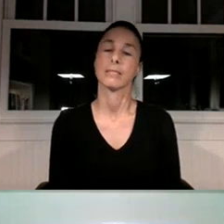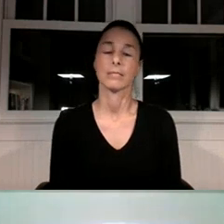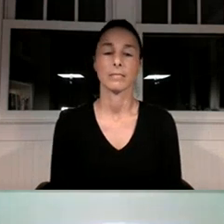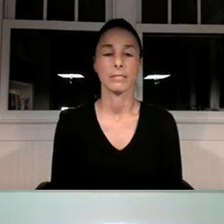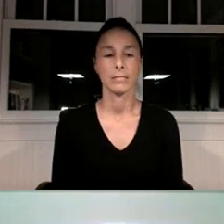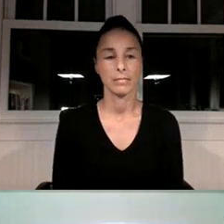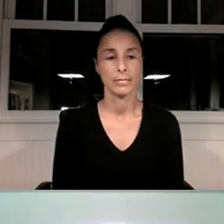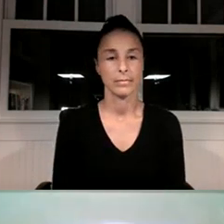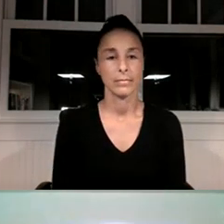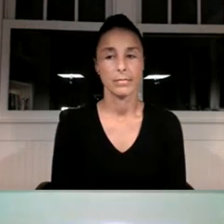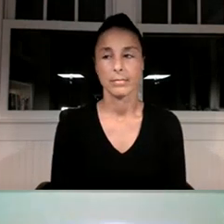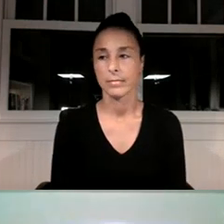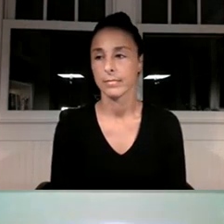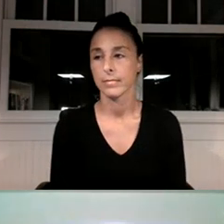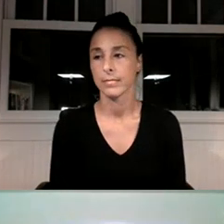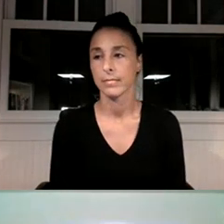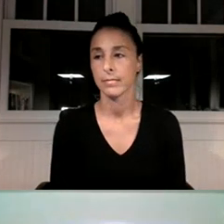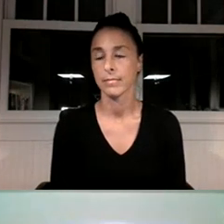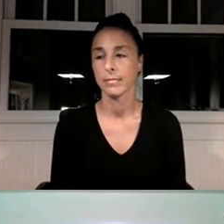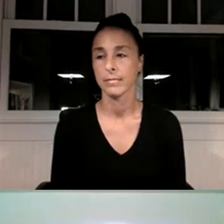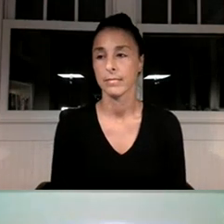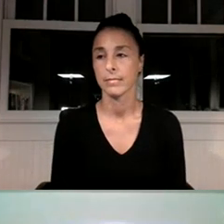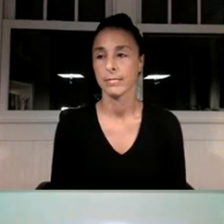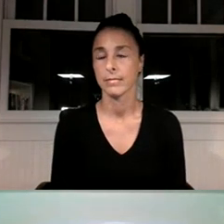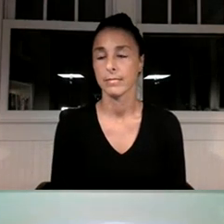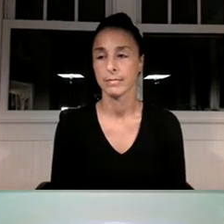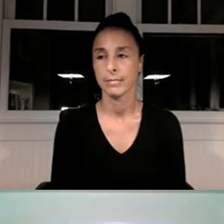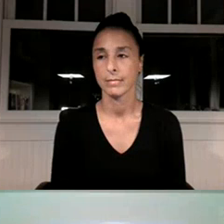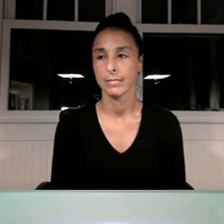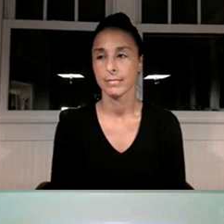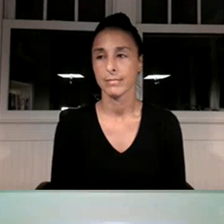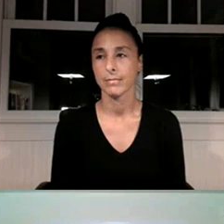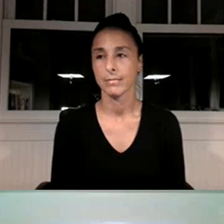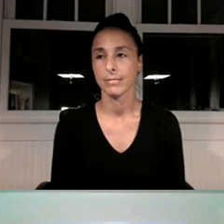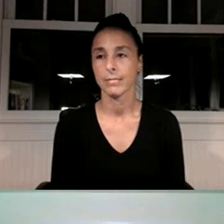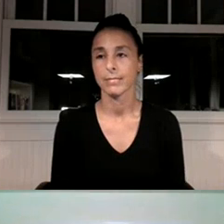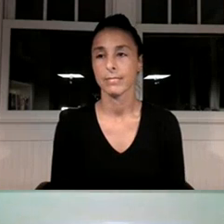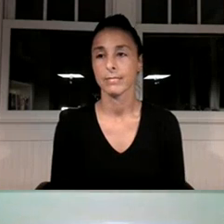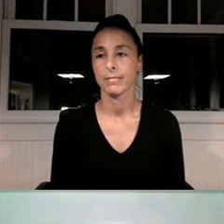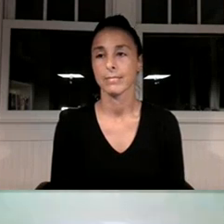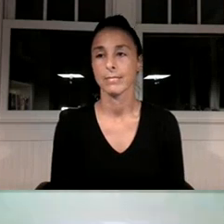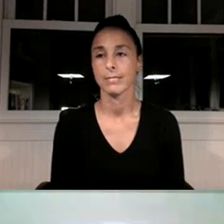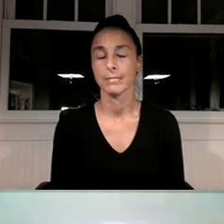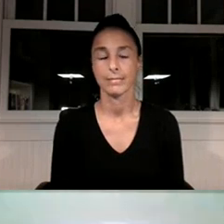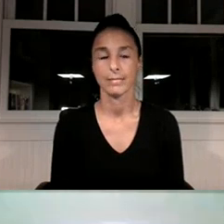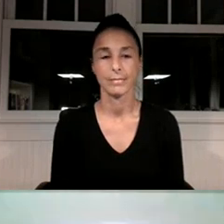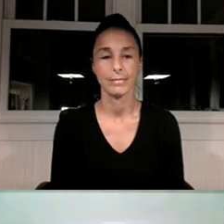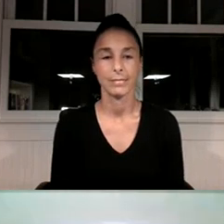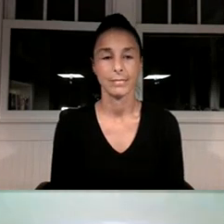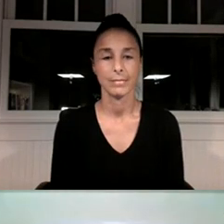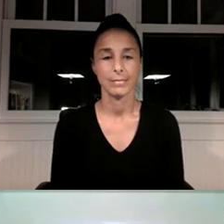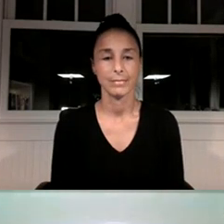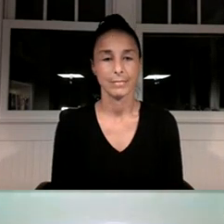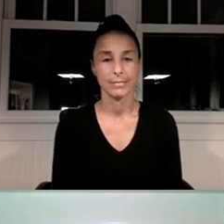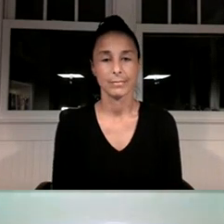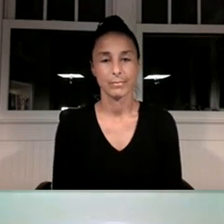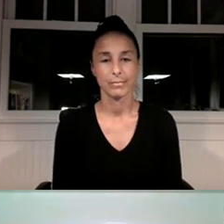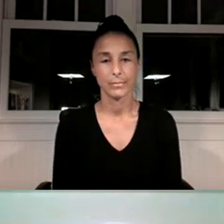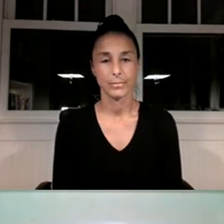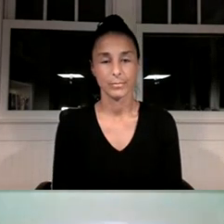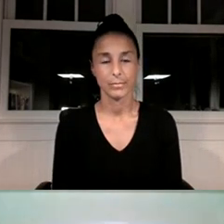at the corner of 29 and 123, what's now the Amazon Fresh store,